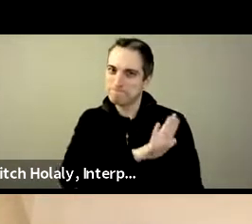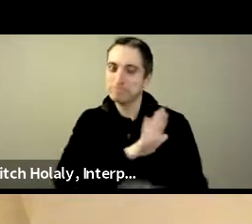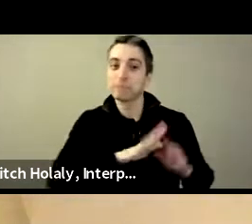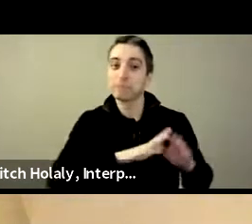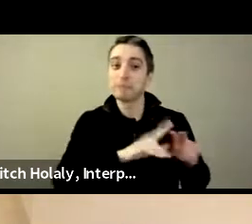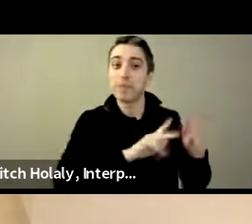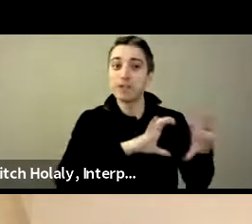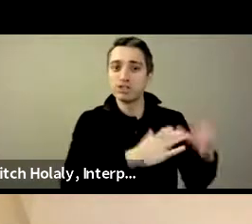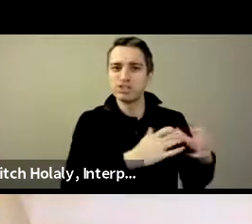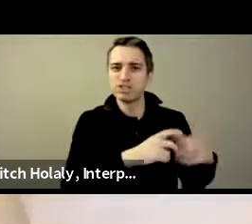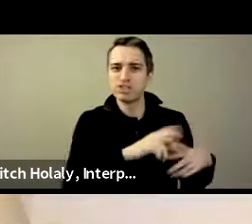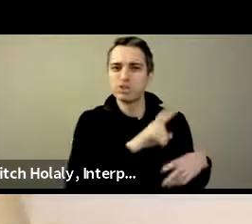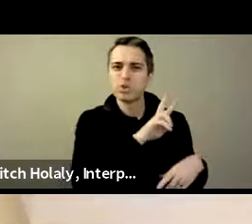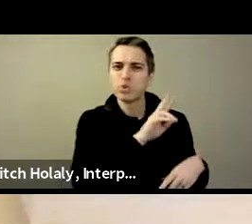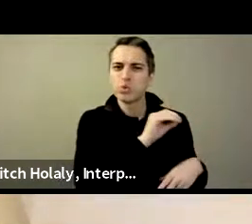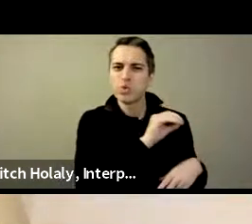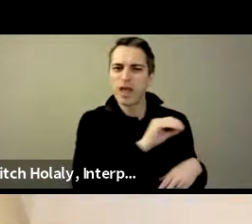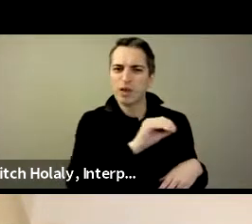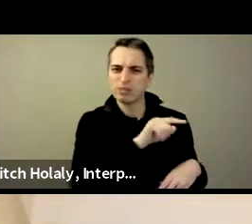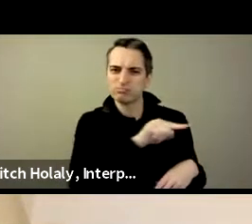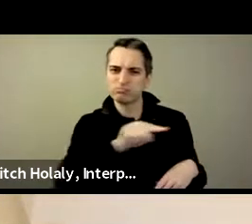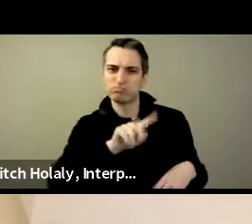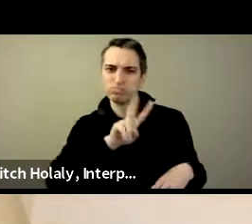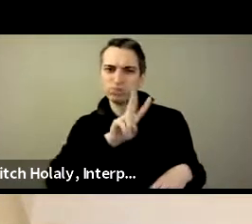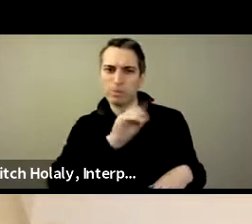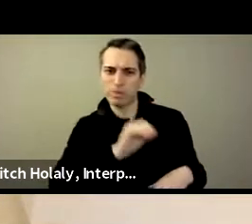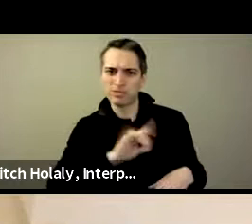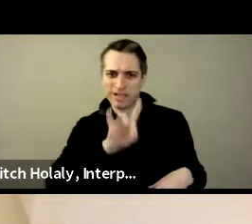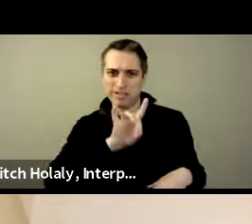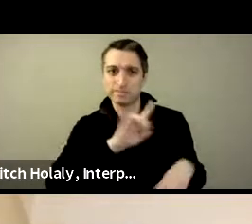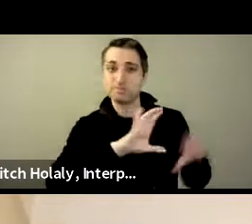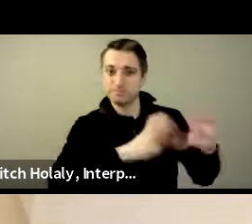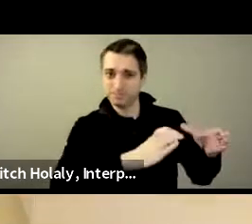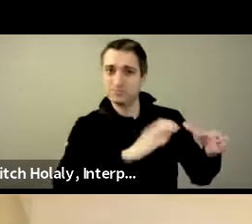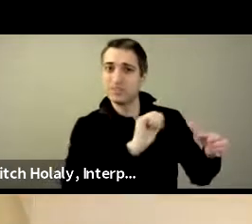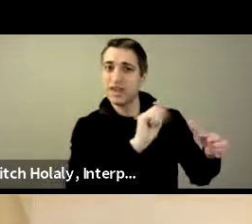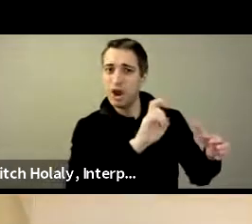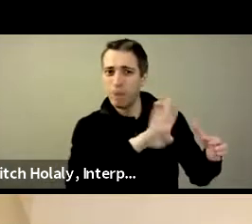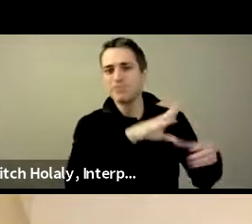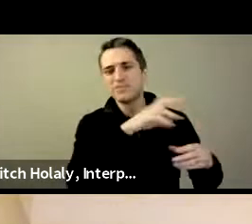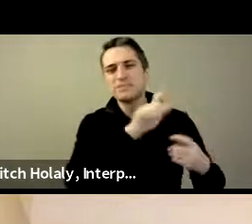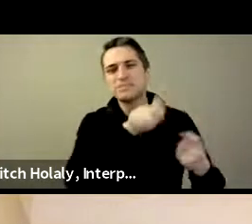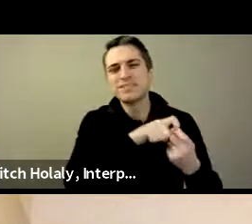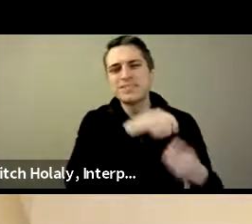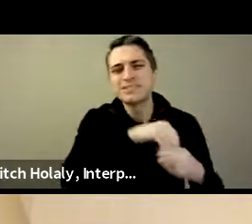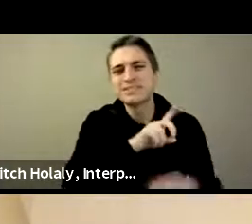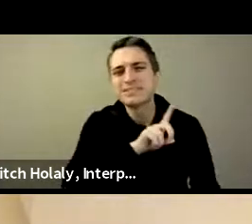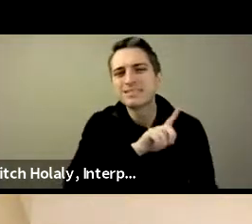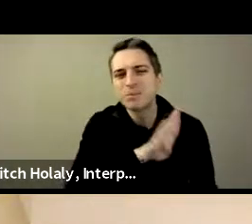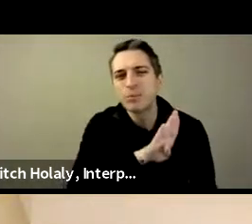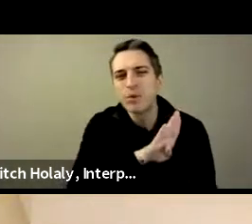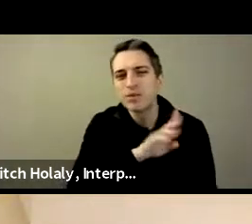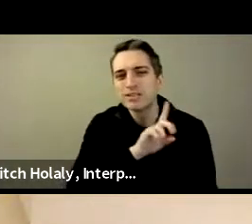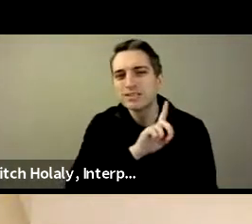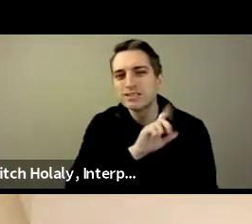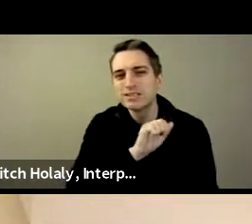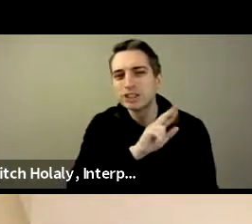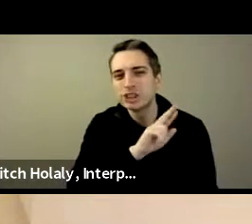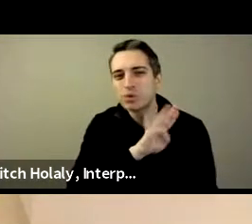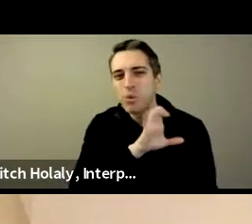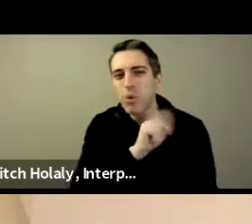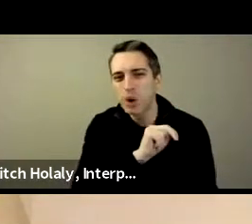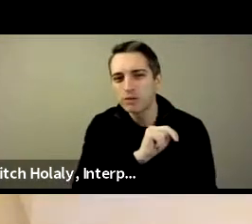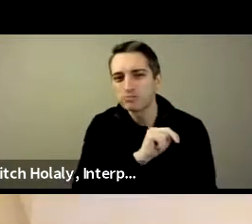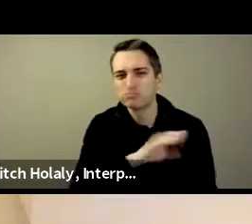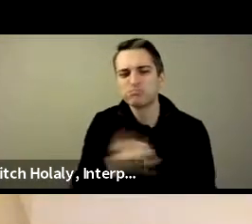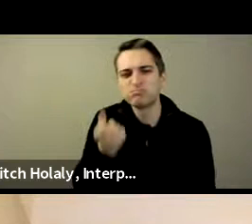to 2008. And so the Arab population in Dearborn, if it's not too intrusive, I'm curious as to